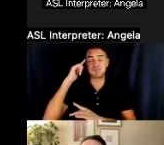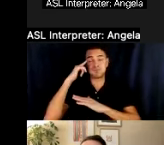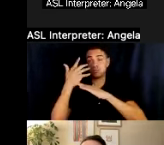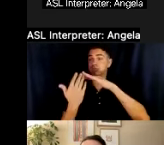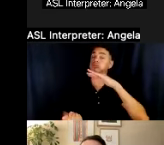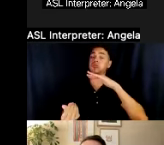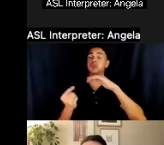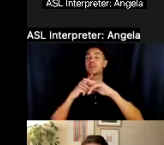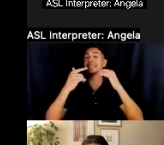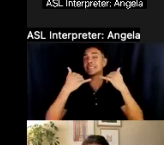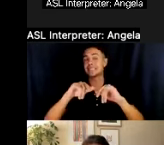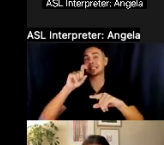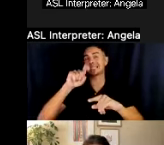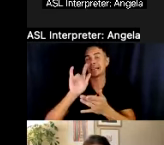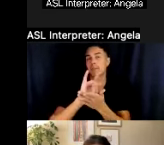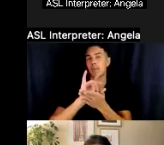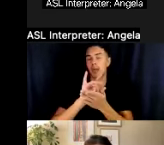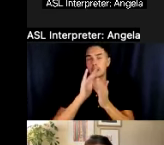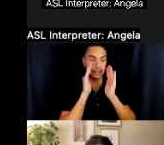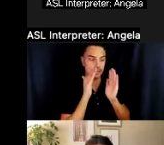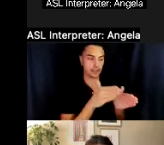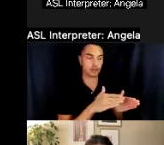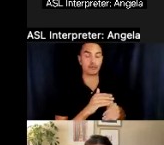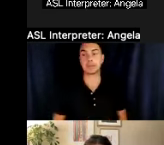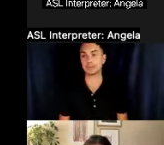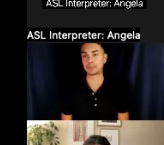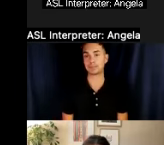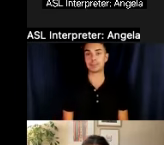still requiring and needing medical attention.